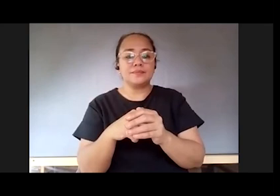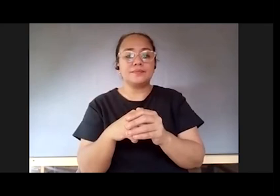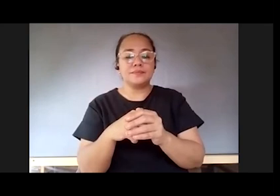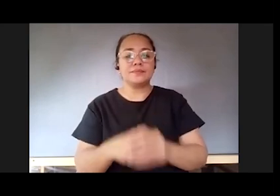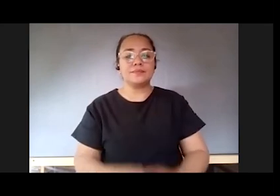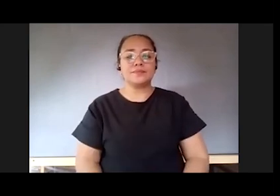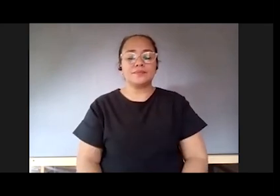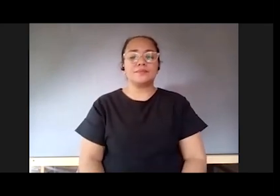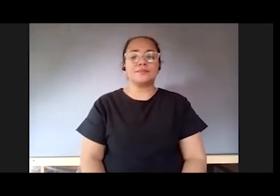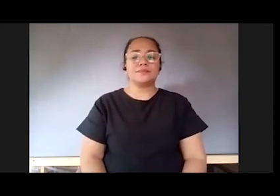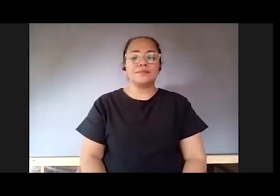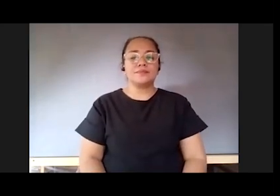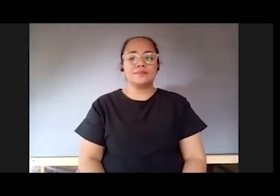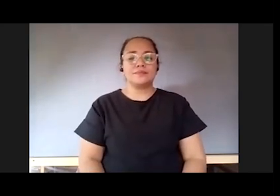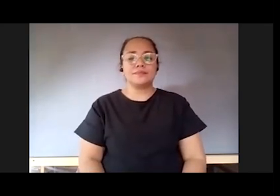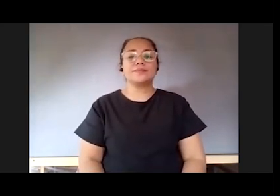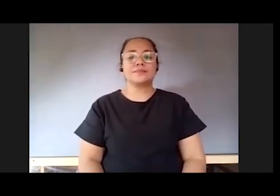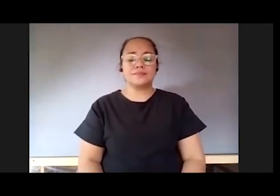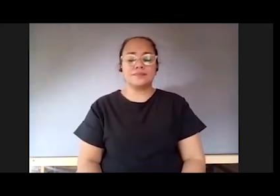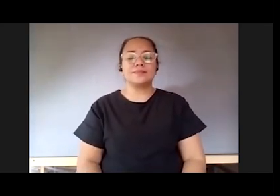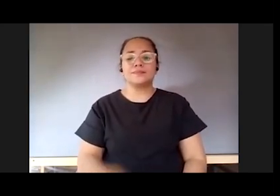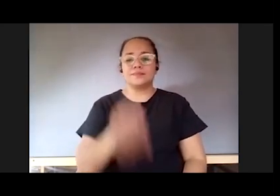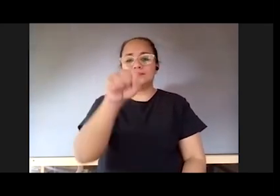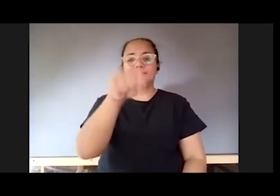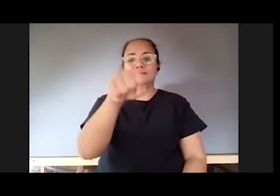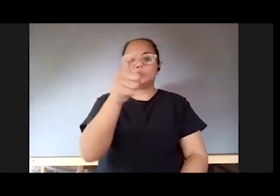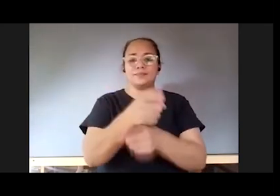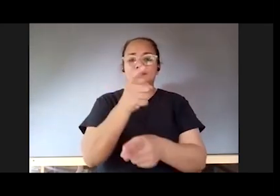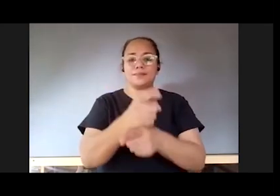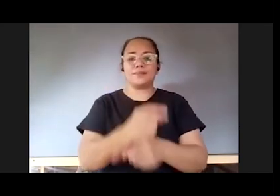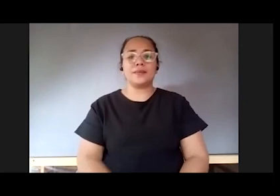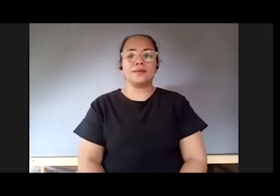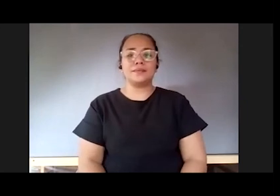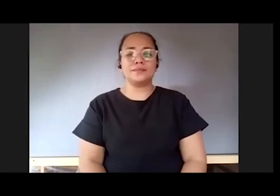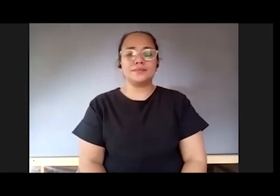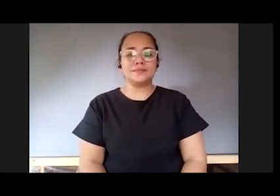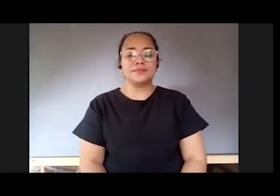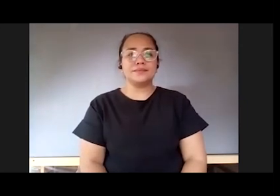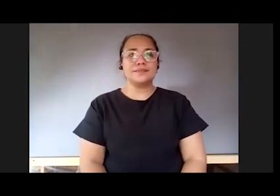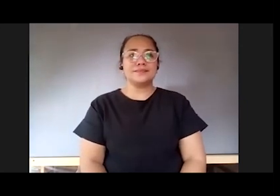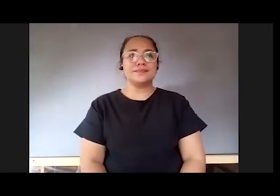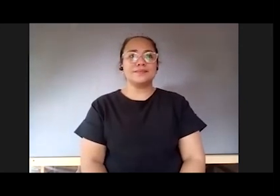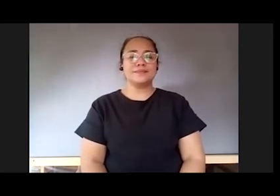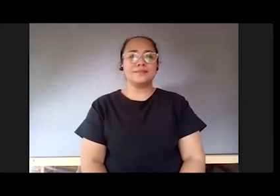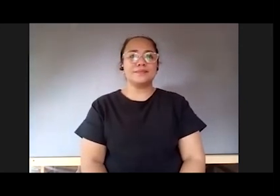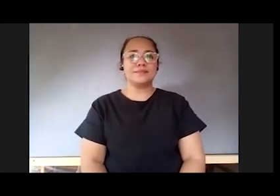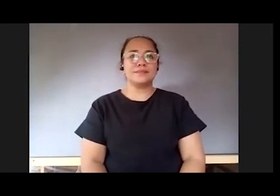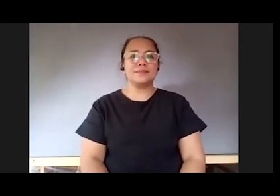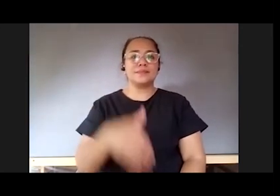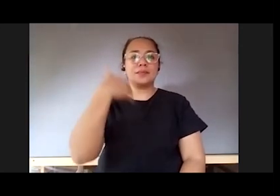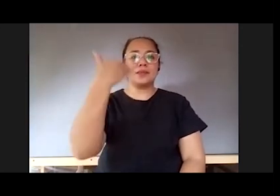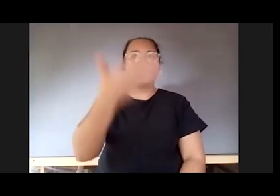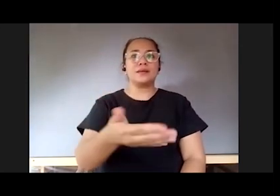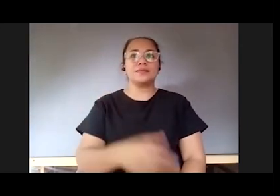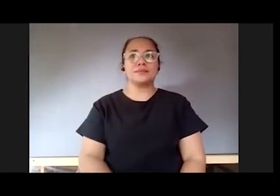Yes, yes, yes. Okay, great. And then the next one,